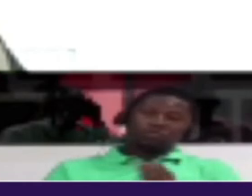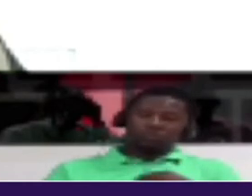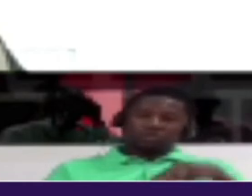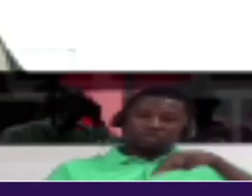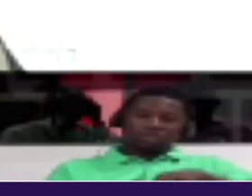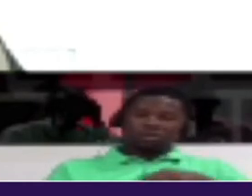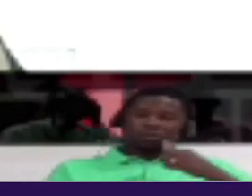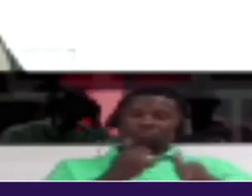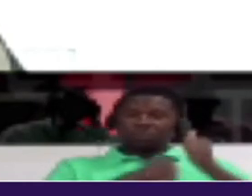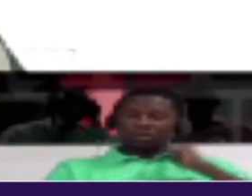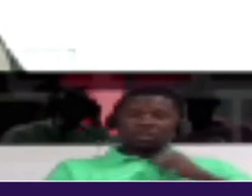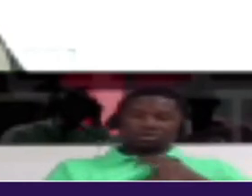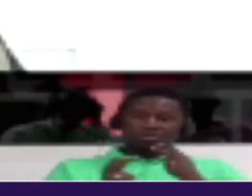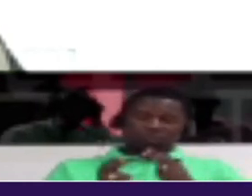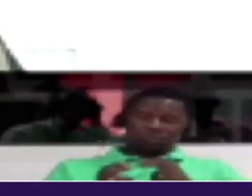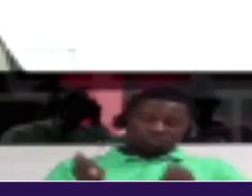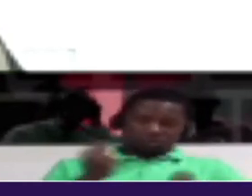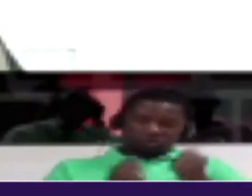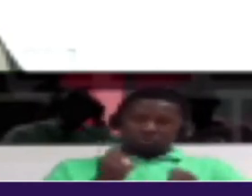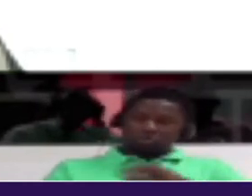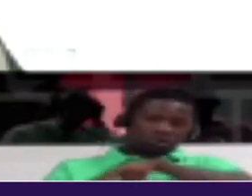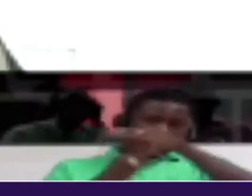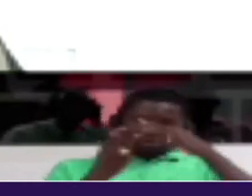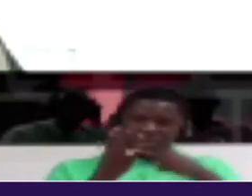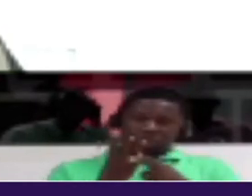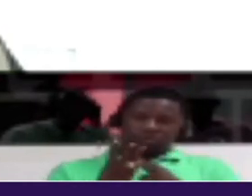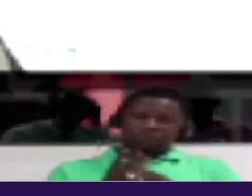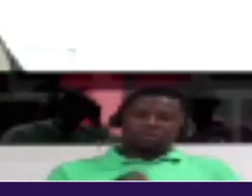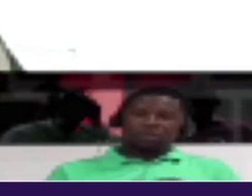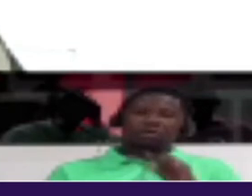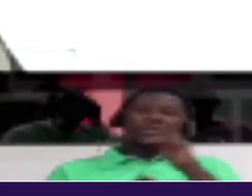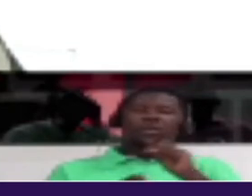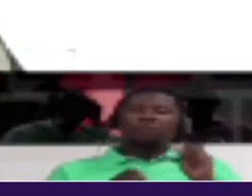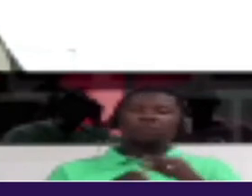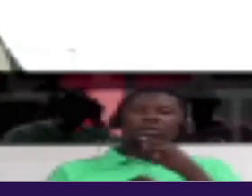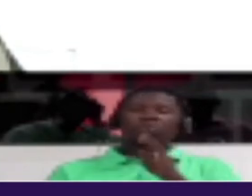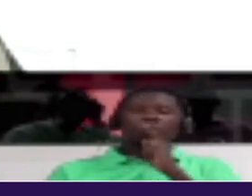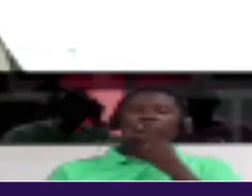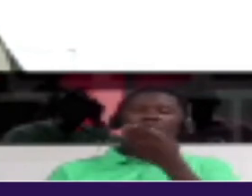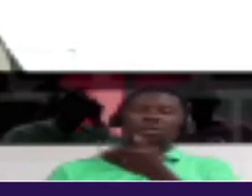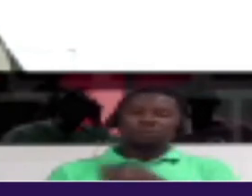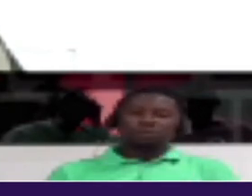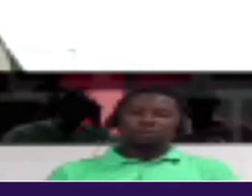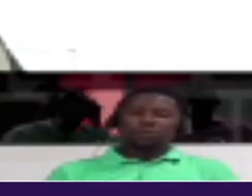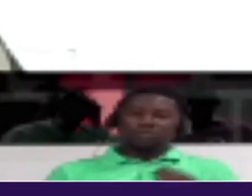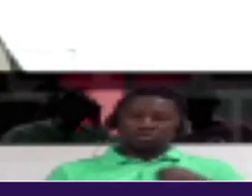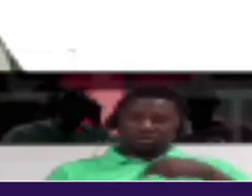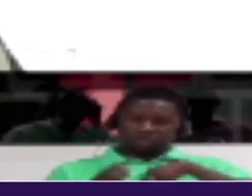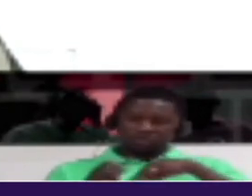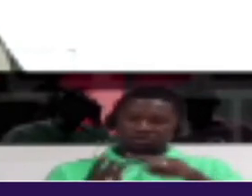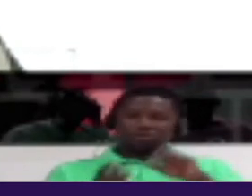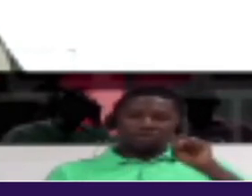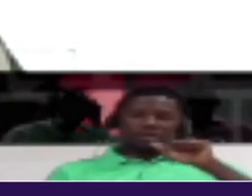standing behind the vehicle, all three of us. Name names. Who was that? That was